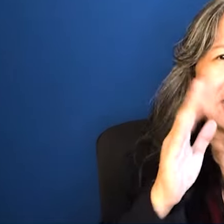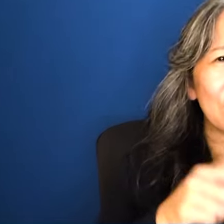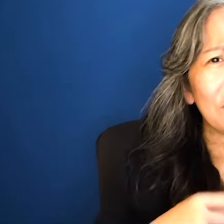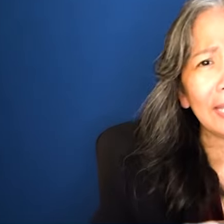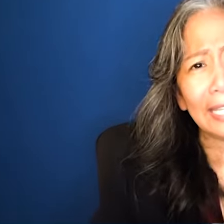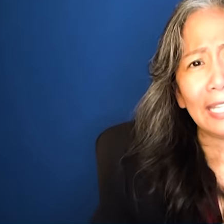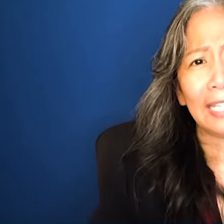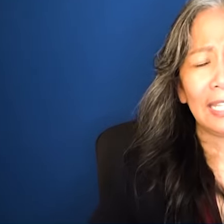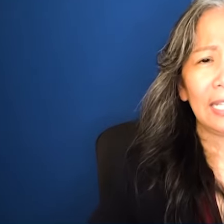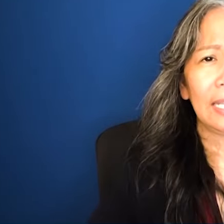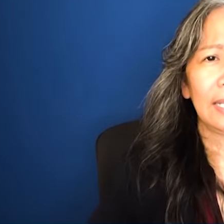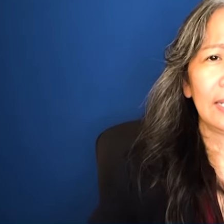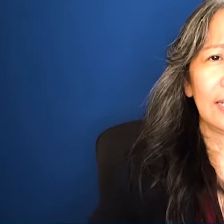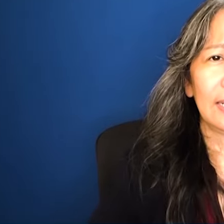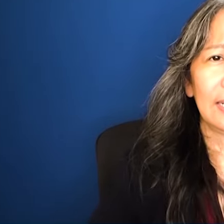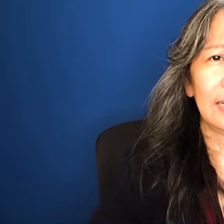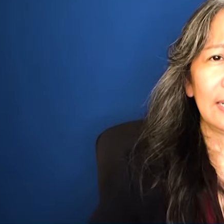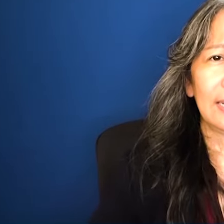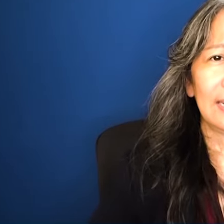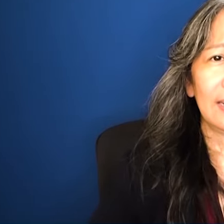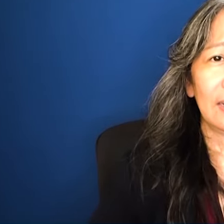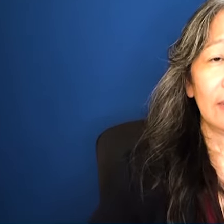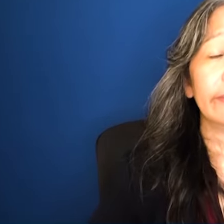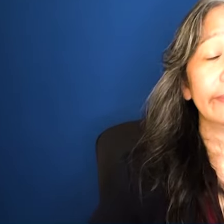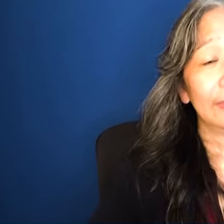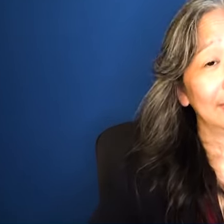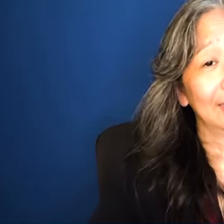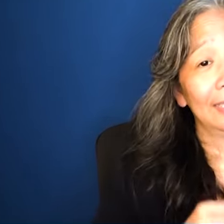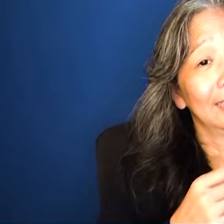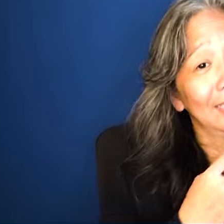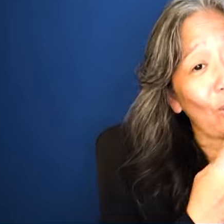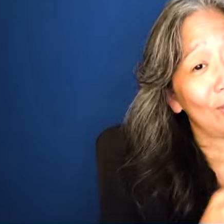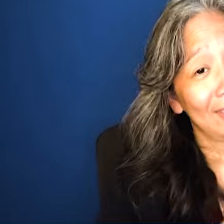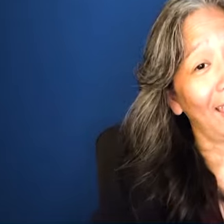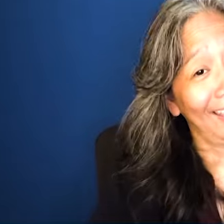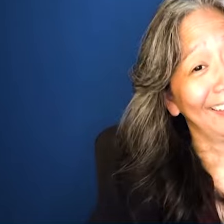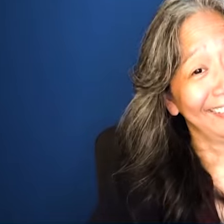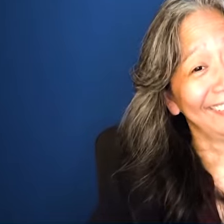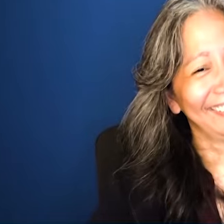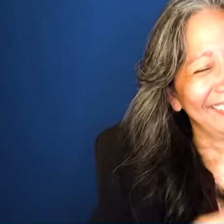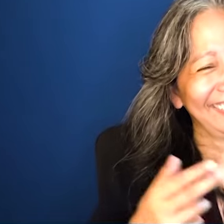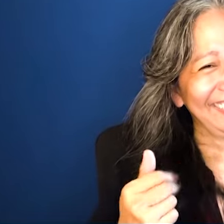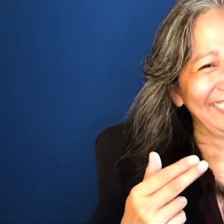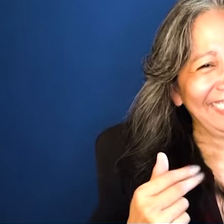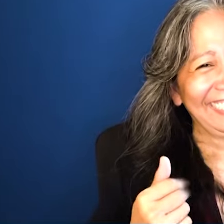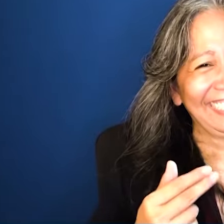parents aren't listening to me. And I said, you don't say.